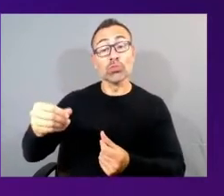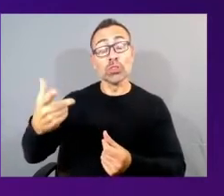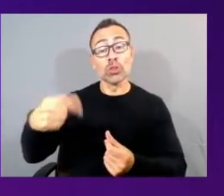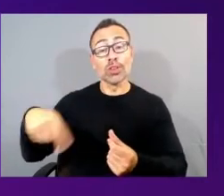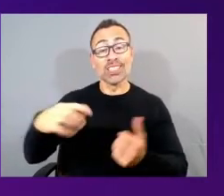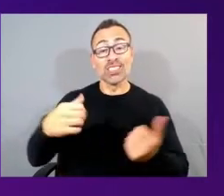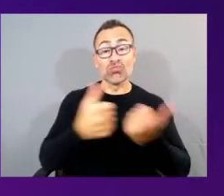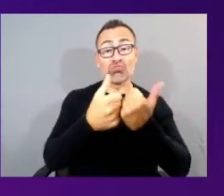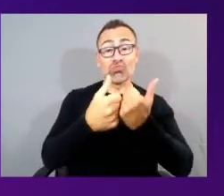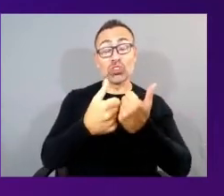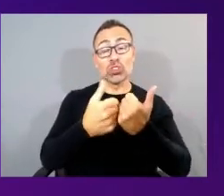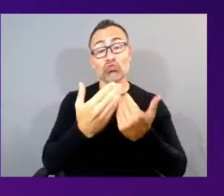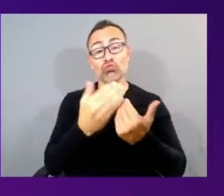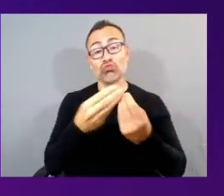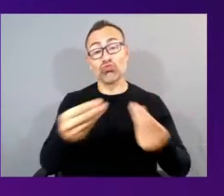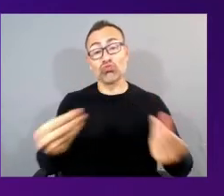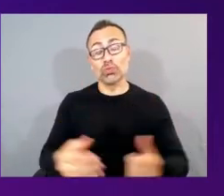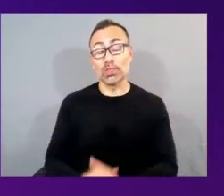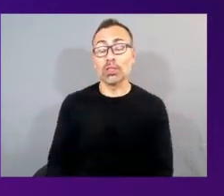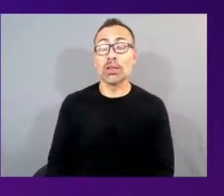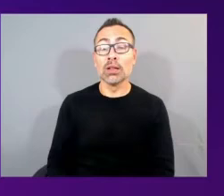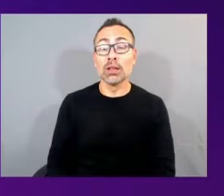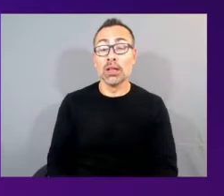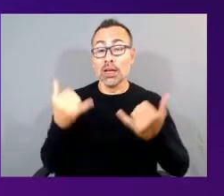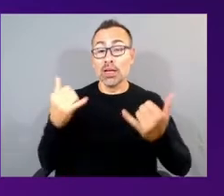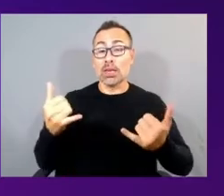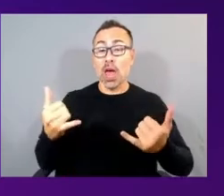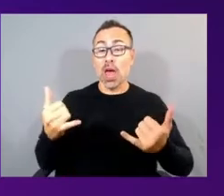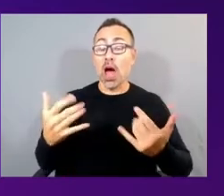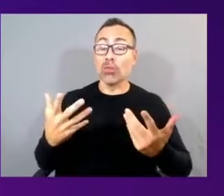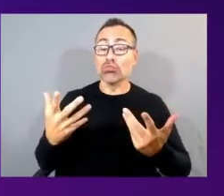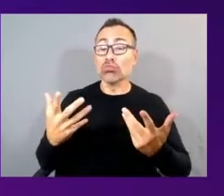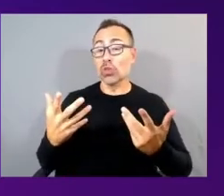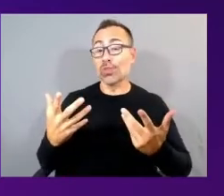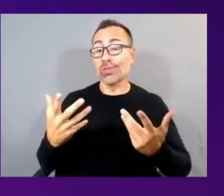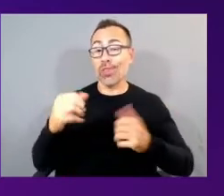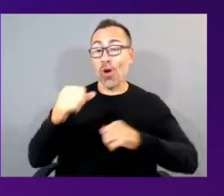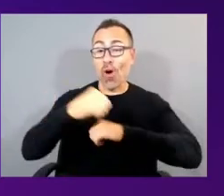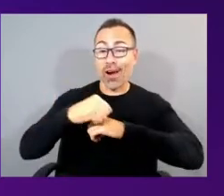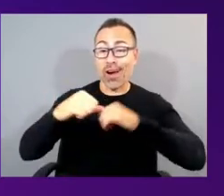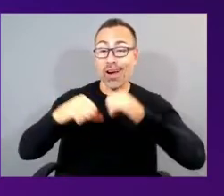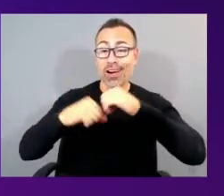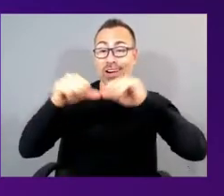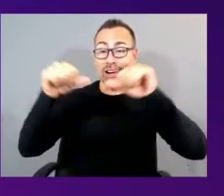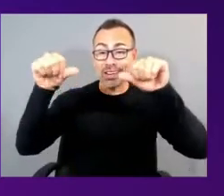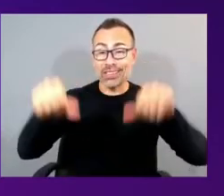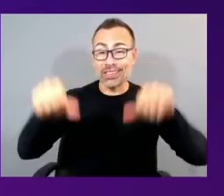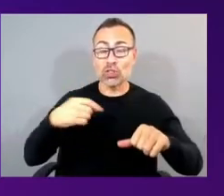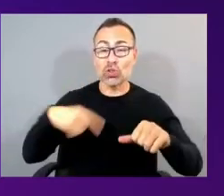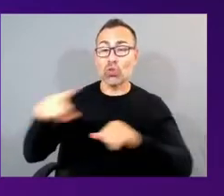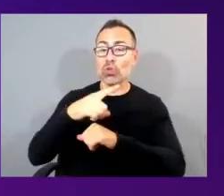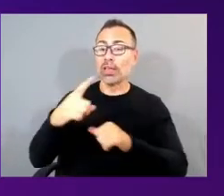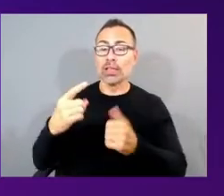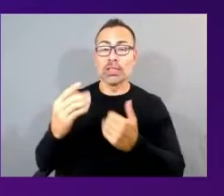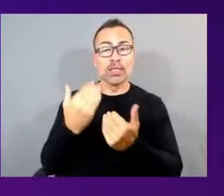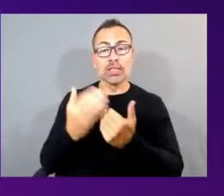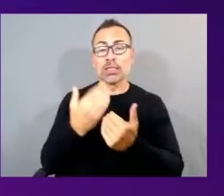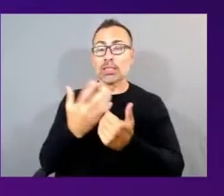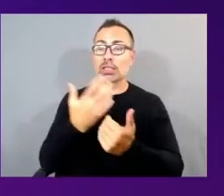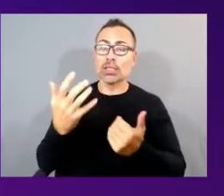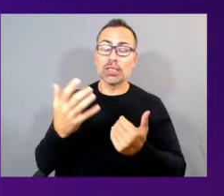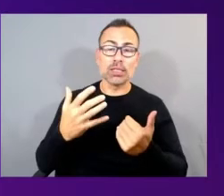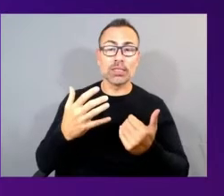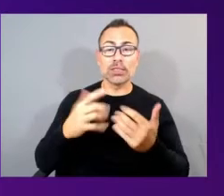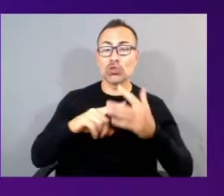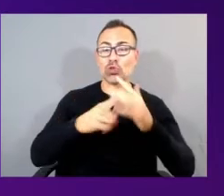we can easily deploy applications running on top of the platform in the cloud, or we can